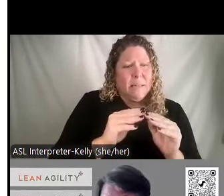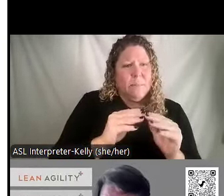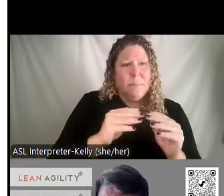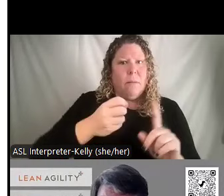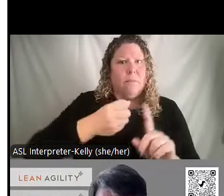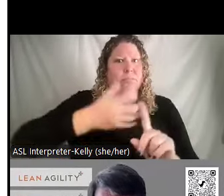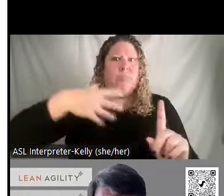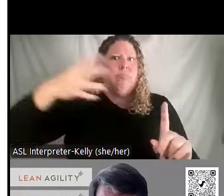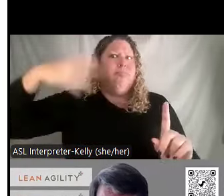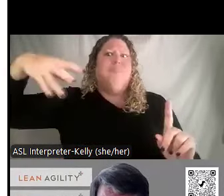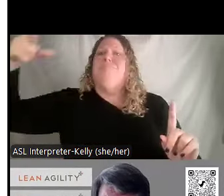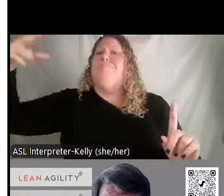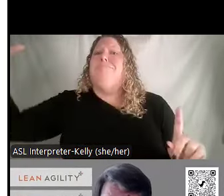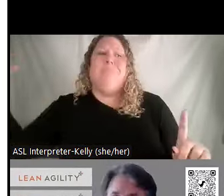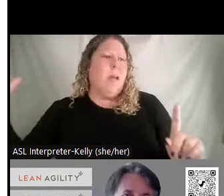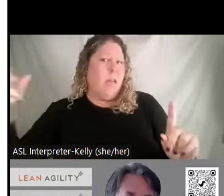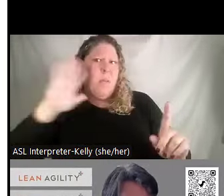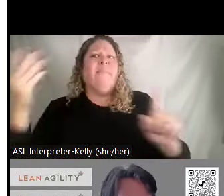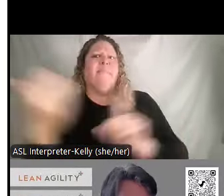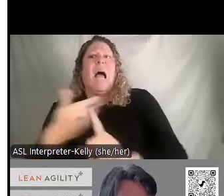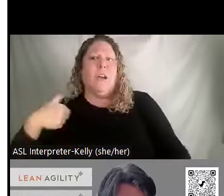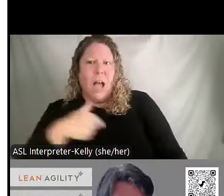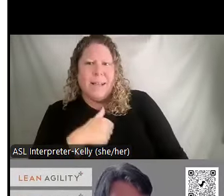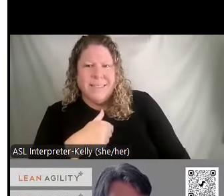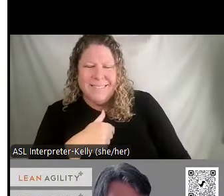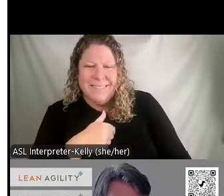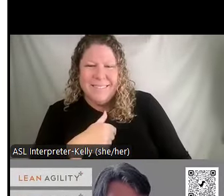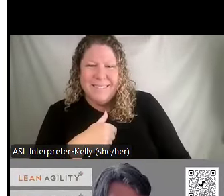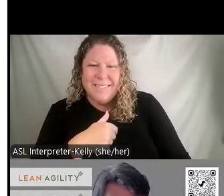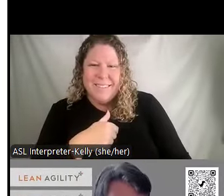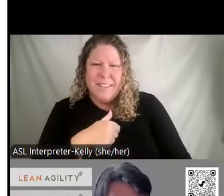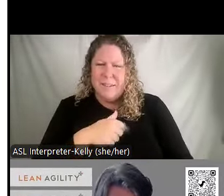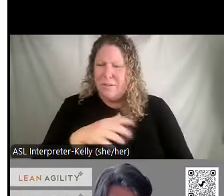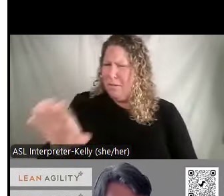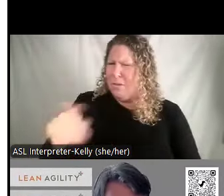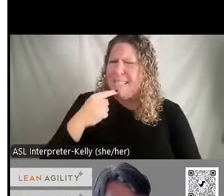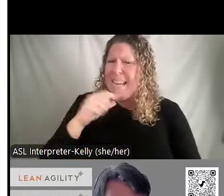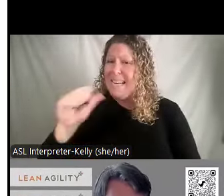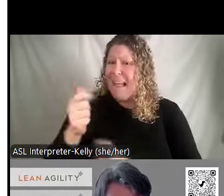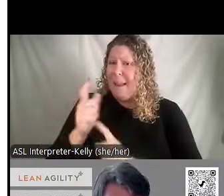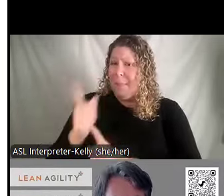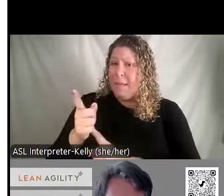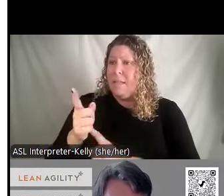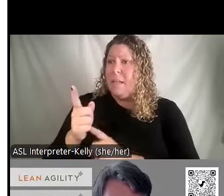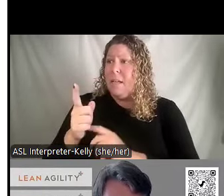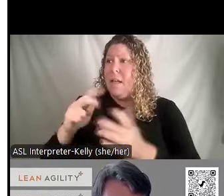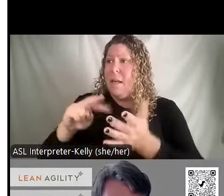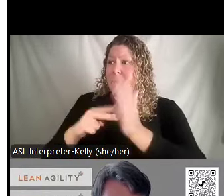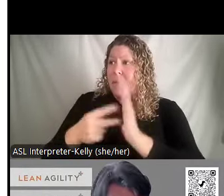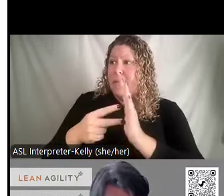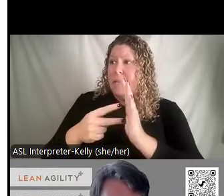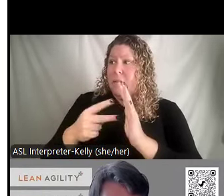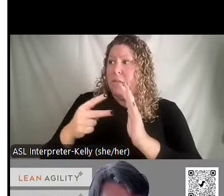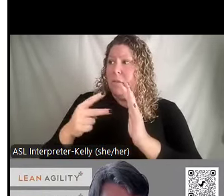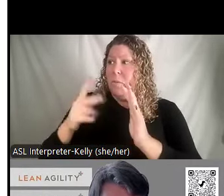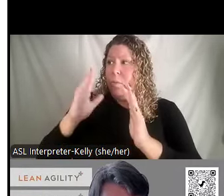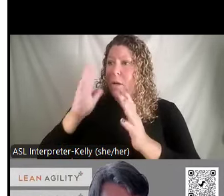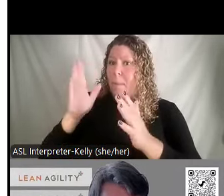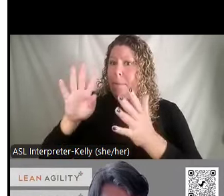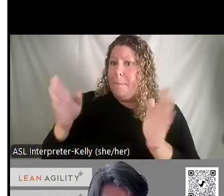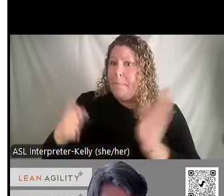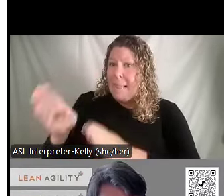you're saying, so the response to that might be, so you're saying that a 10-minute meeting where we're going to free up time is actually going to prevent us, we're actually going to get shut